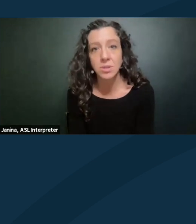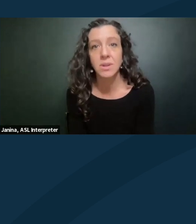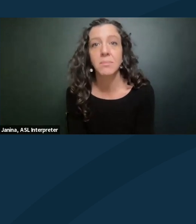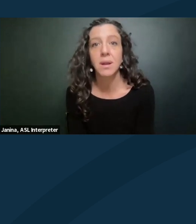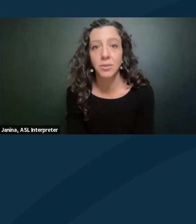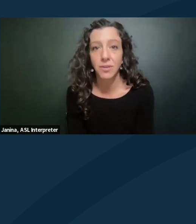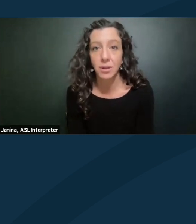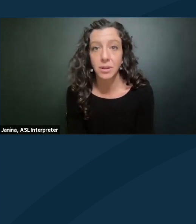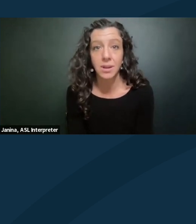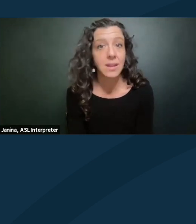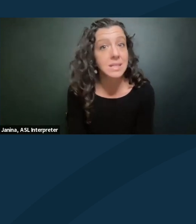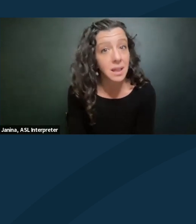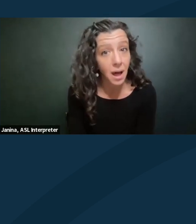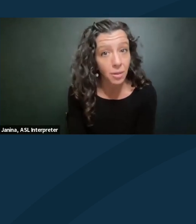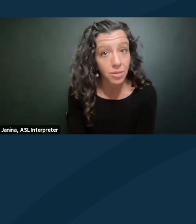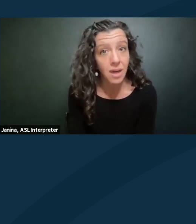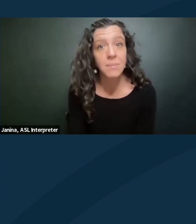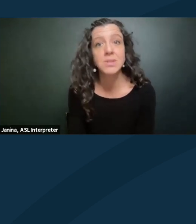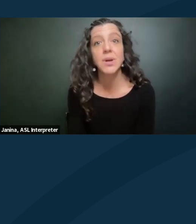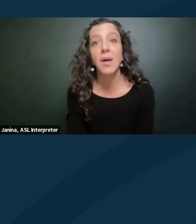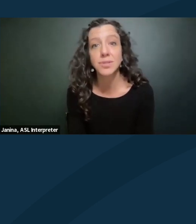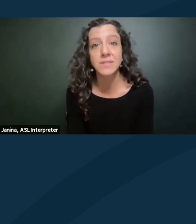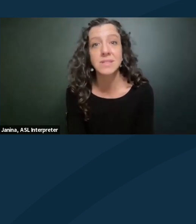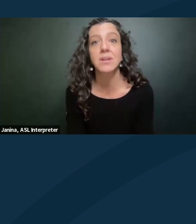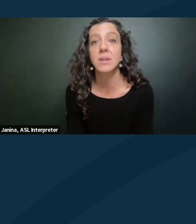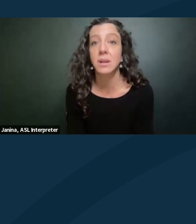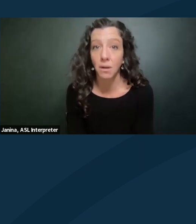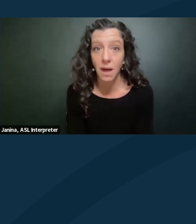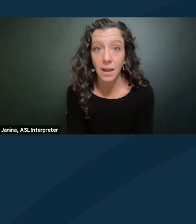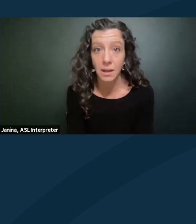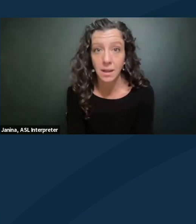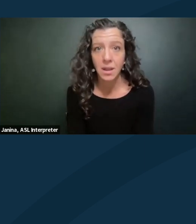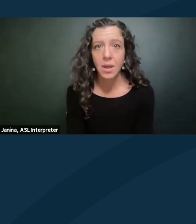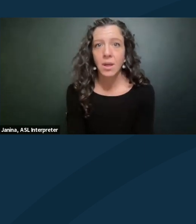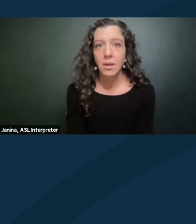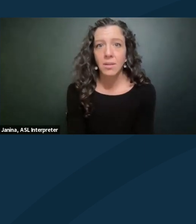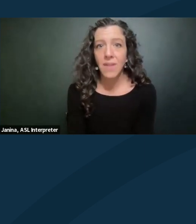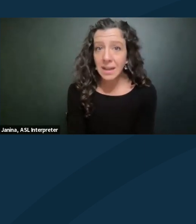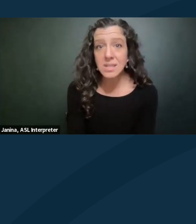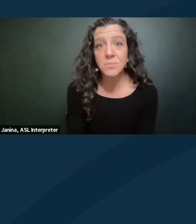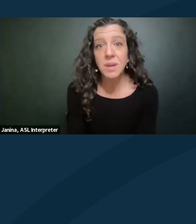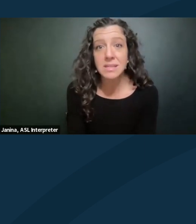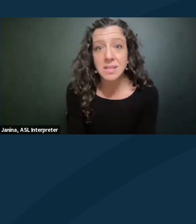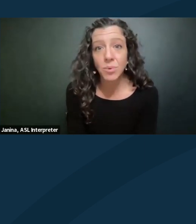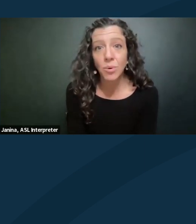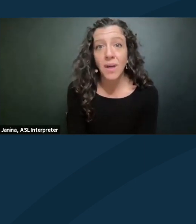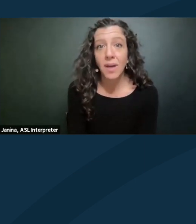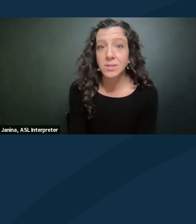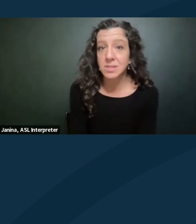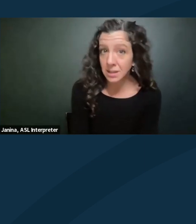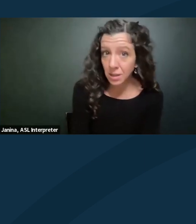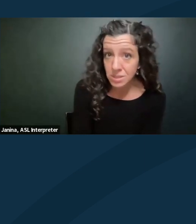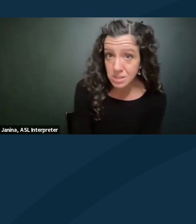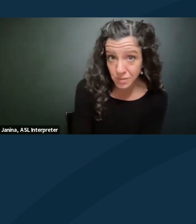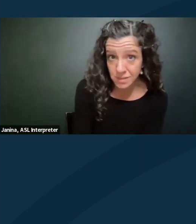of technology within the medical field, like telehealth and mental health services that are done online. That needs to be accessible with